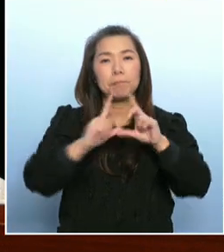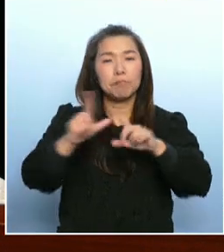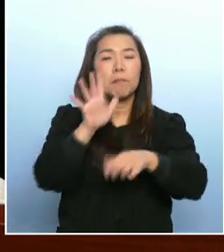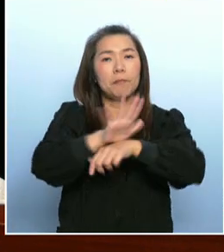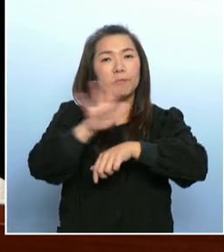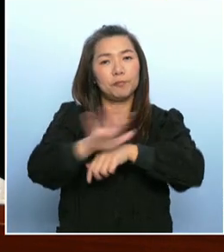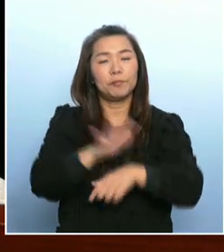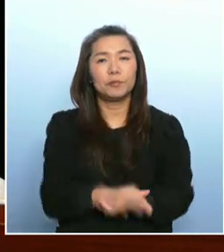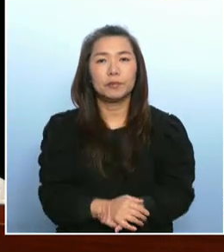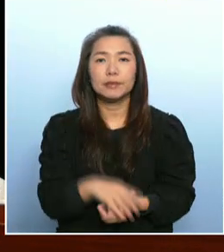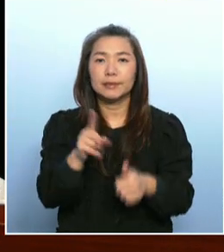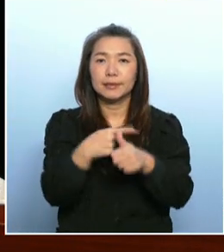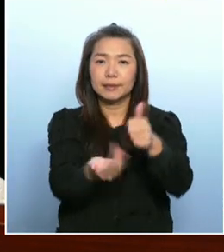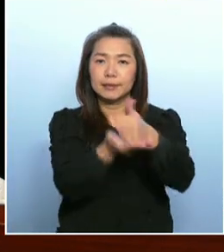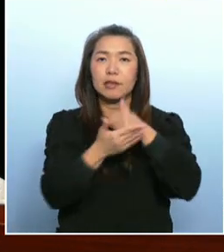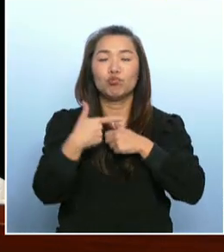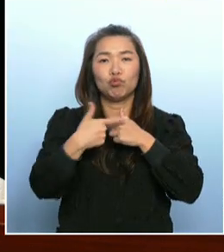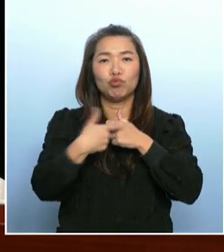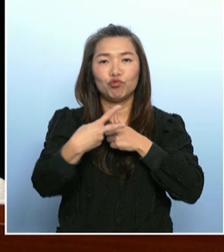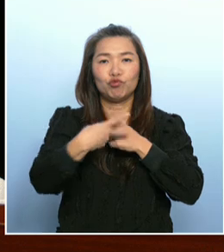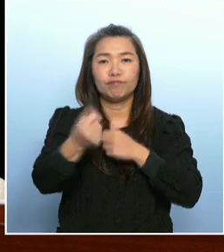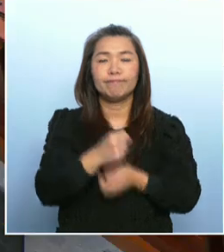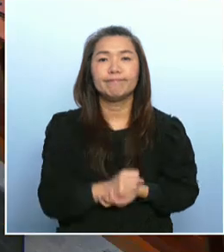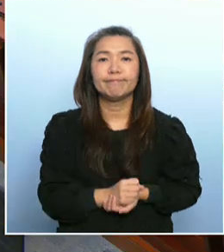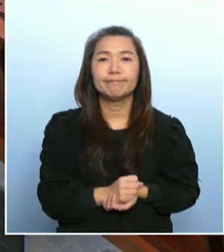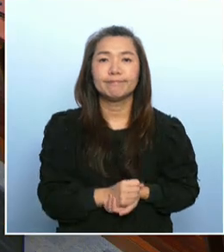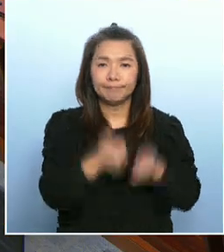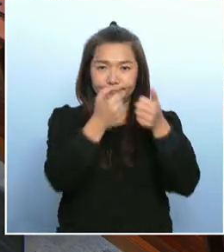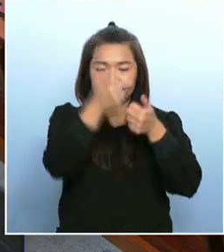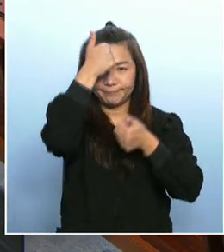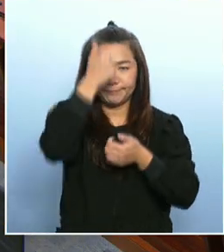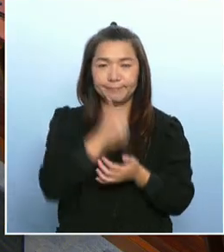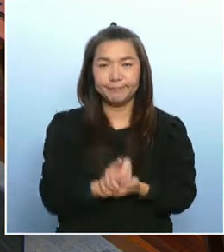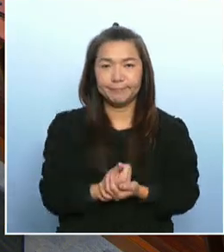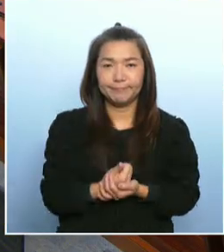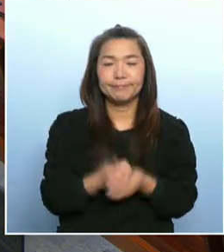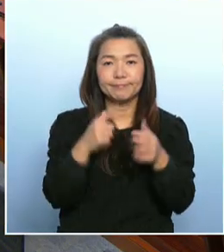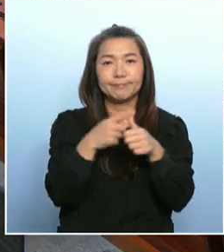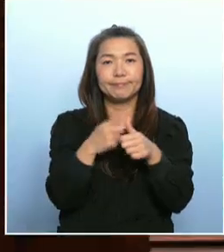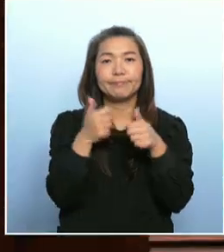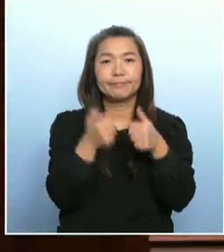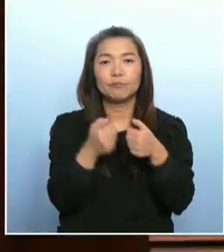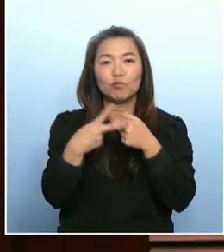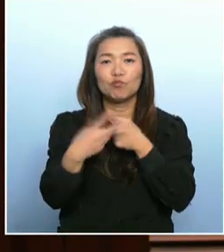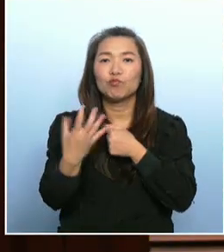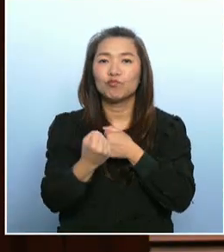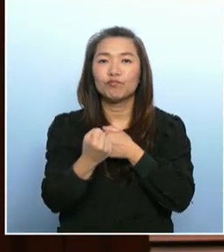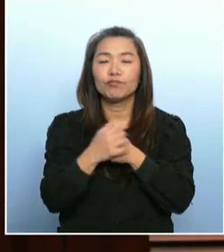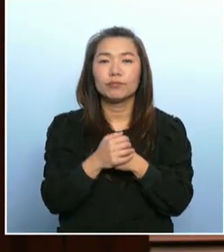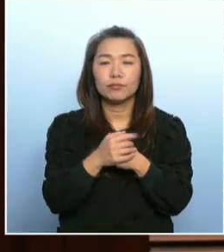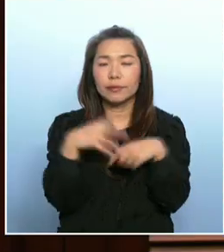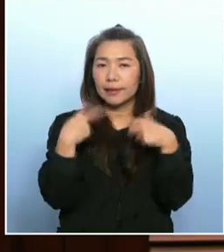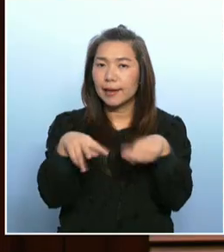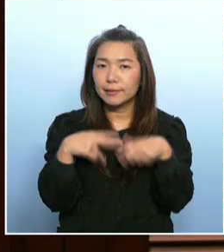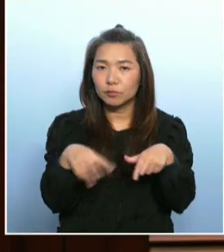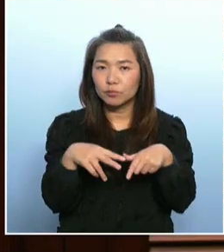Each member will have 5 minutes, including question and answer. Dr. Teck Chi-yuen, Deputy Chairman, please. Thank you, Madam Chair. I thank